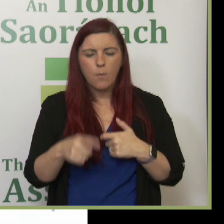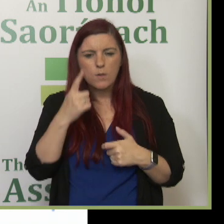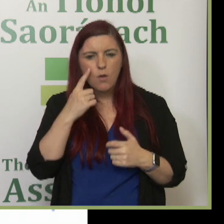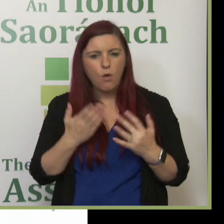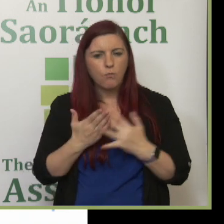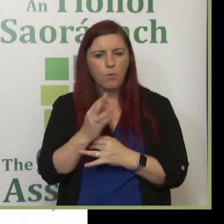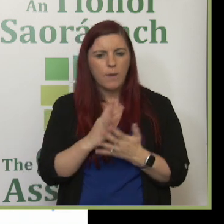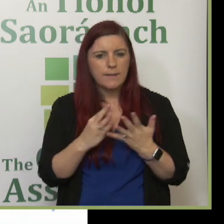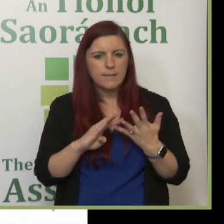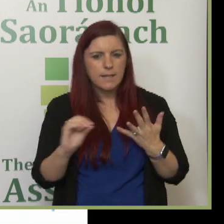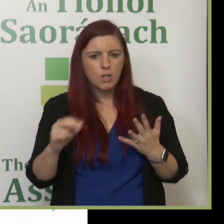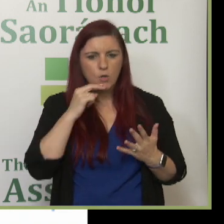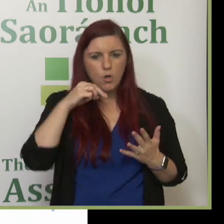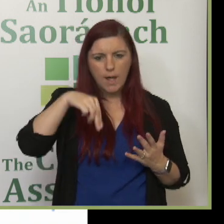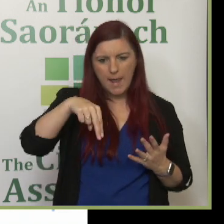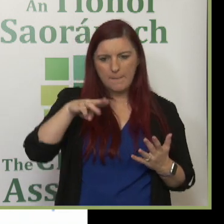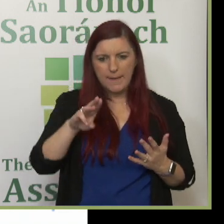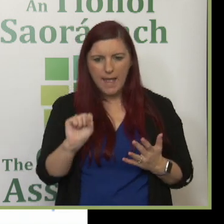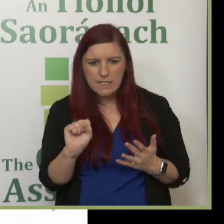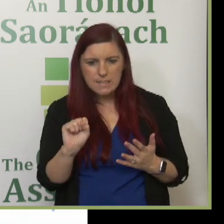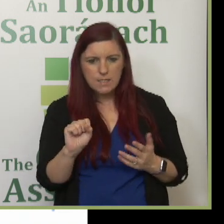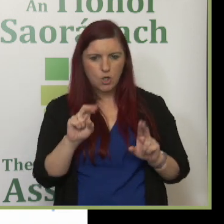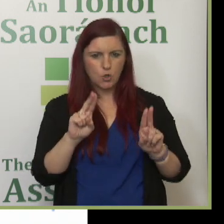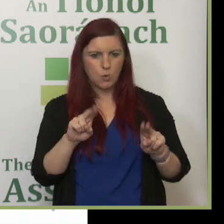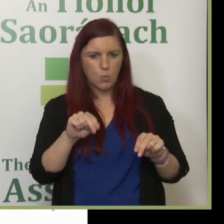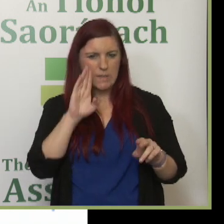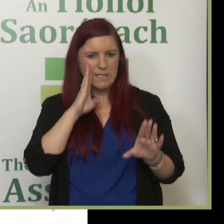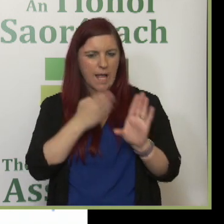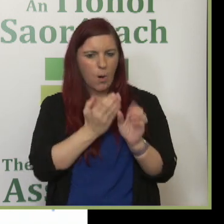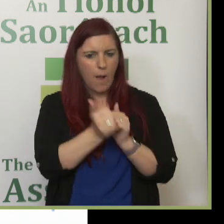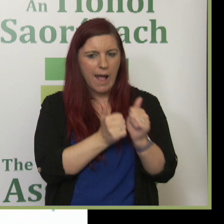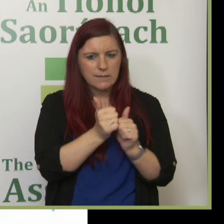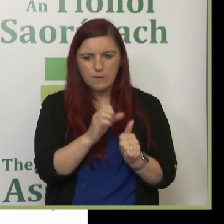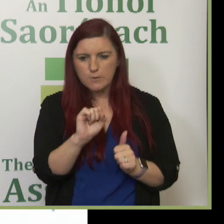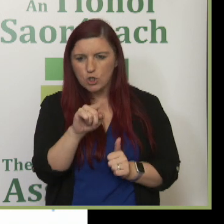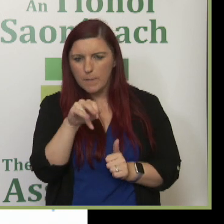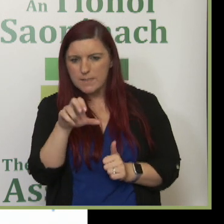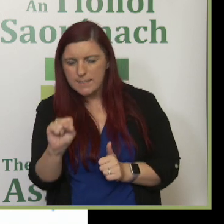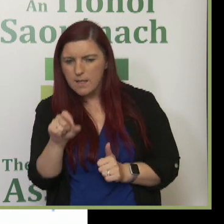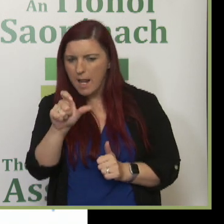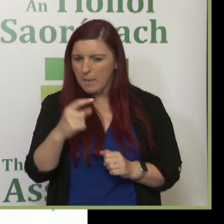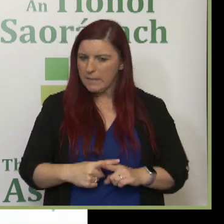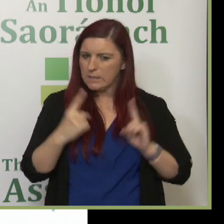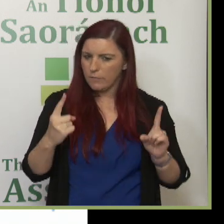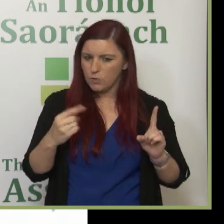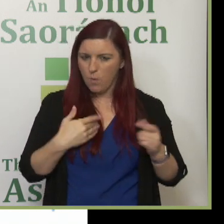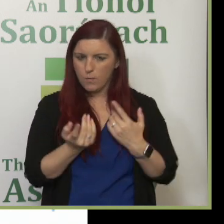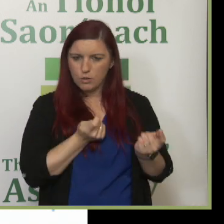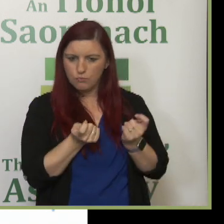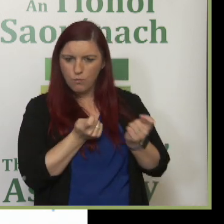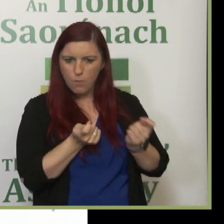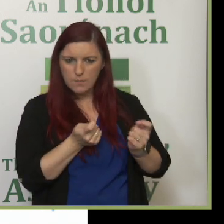the new psychoactive substances, the NPS as they're called, drugs that were chemically different to those controlled on the international drug conventions